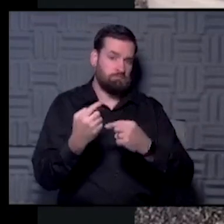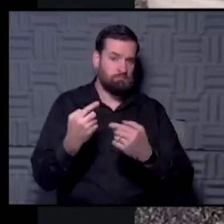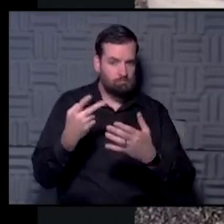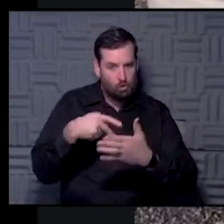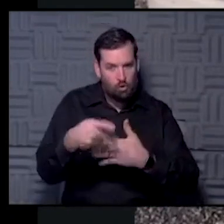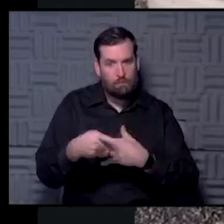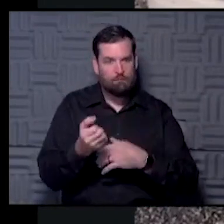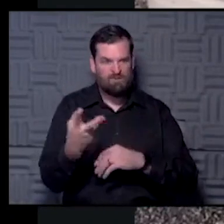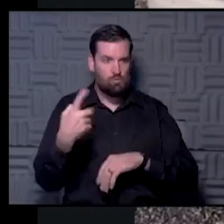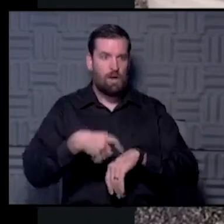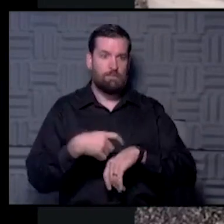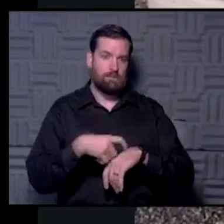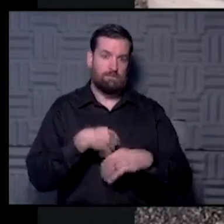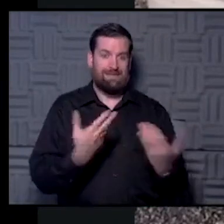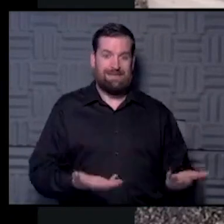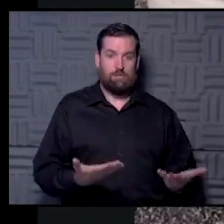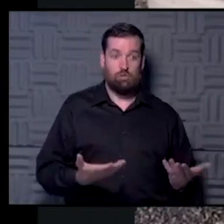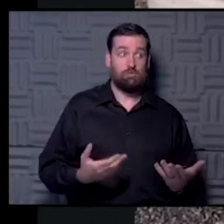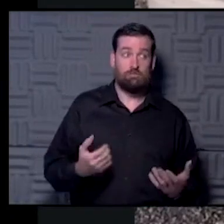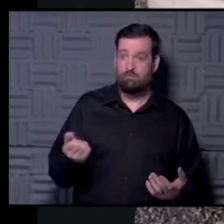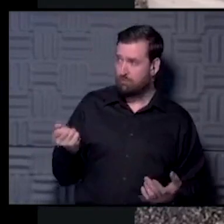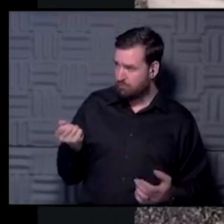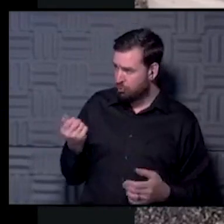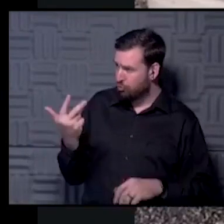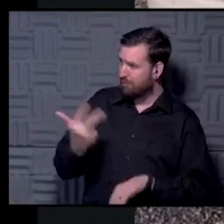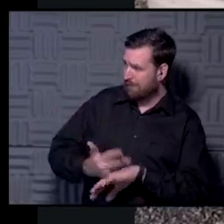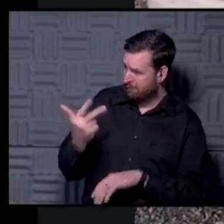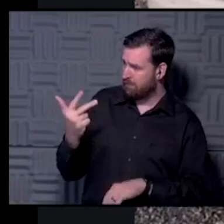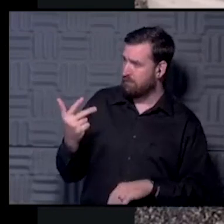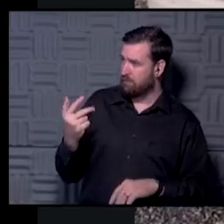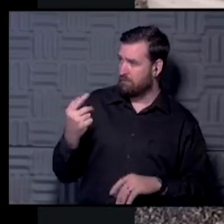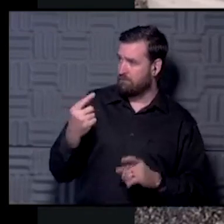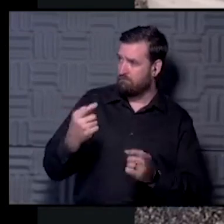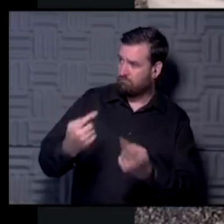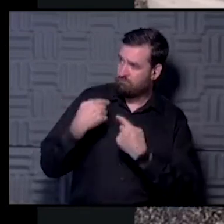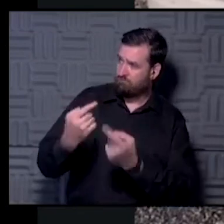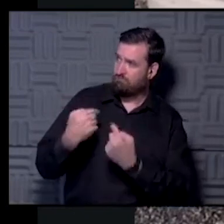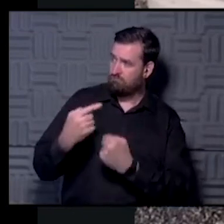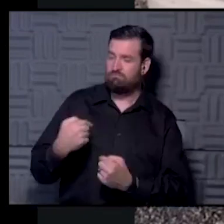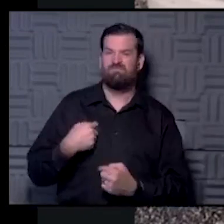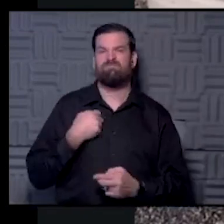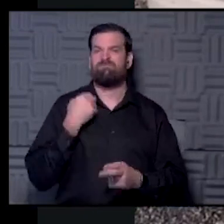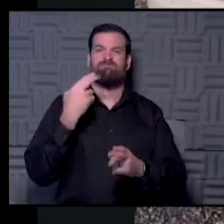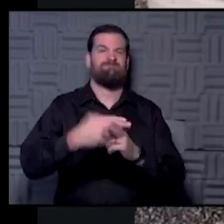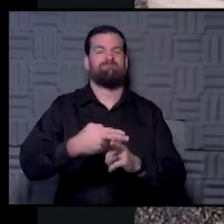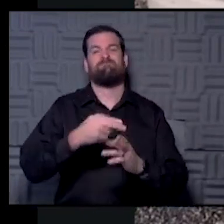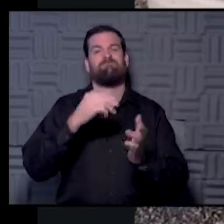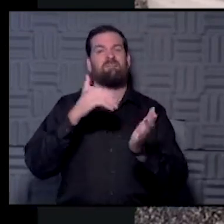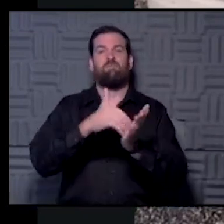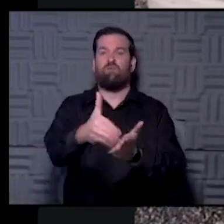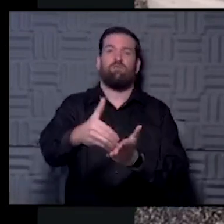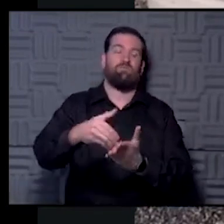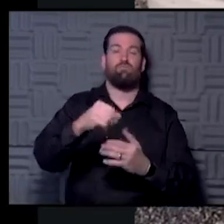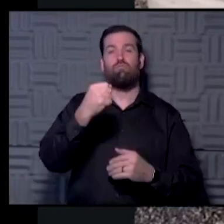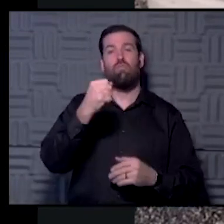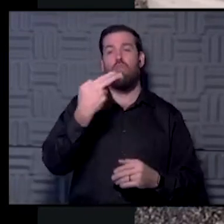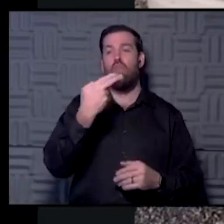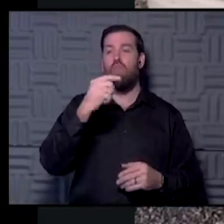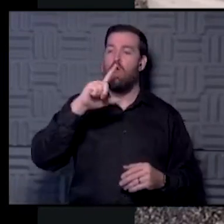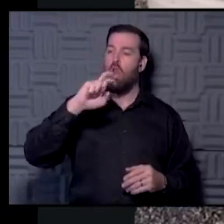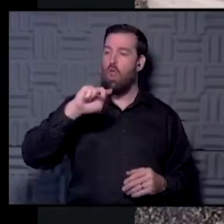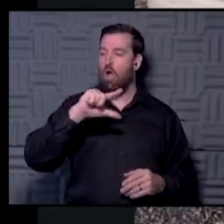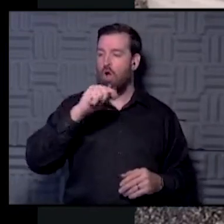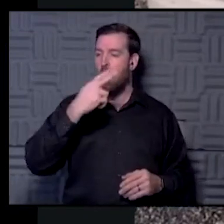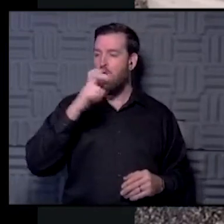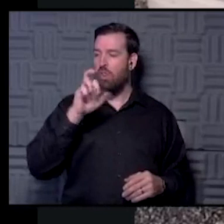and was hospitalized here. So right, Neil. a couple of, like 3 times, I think Yeah. he's been back. He's been great. We call him a frequent flyer or a long hauler. Yeah,